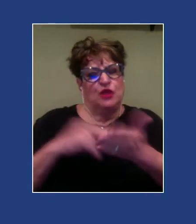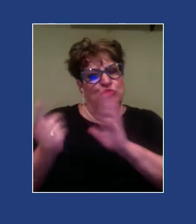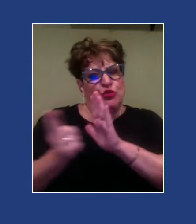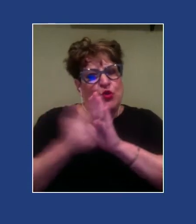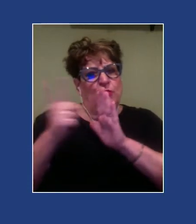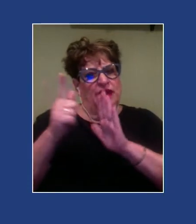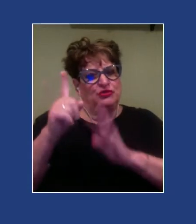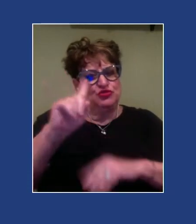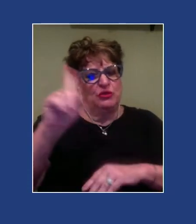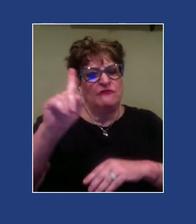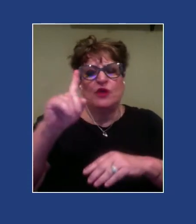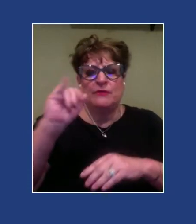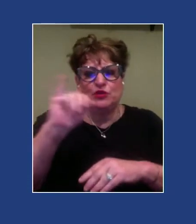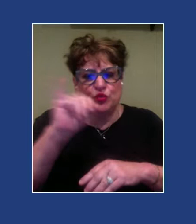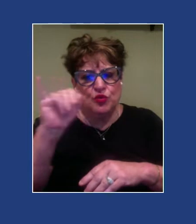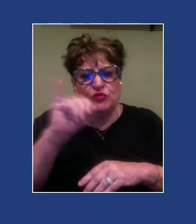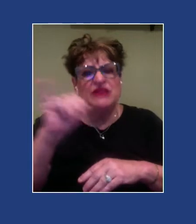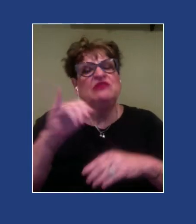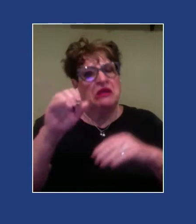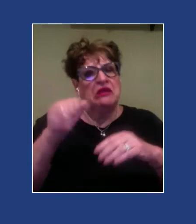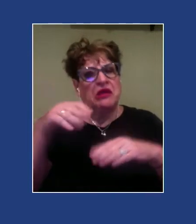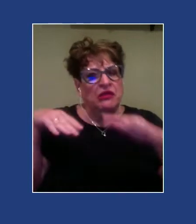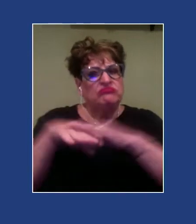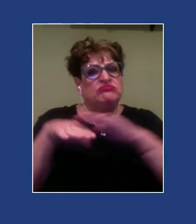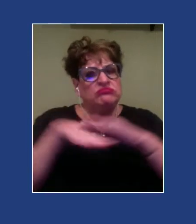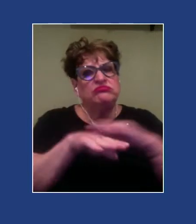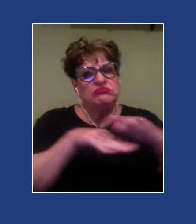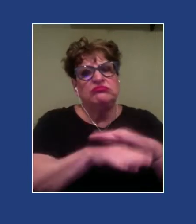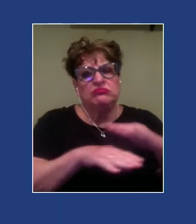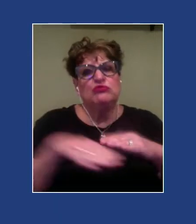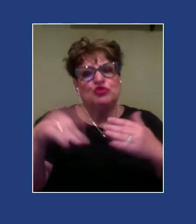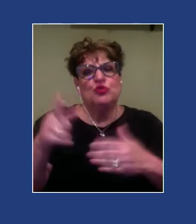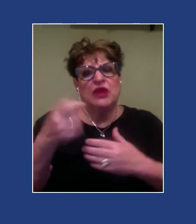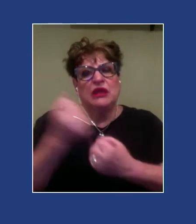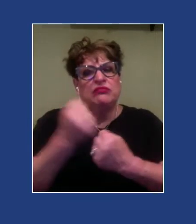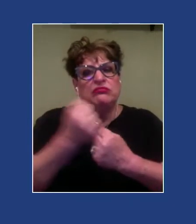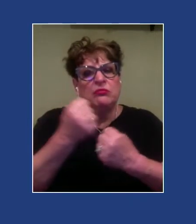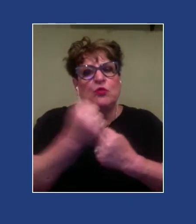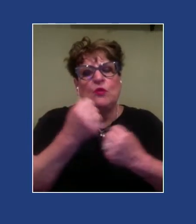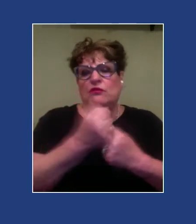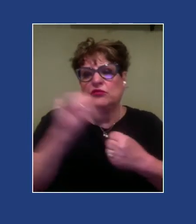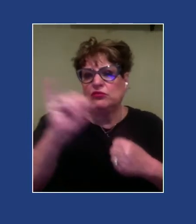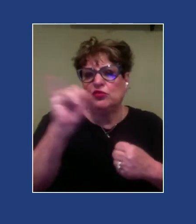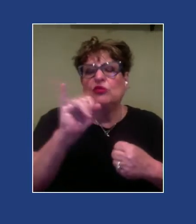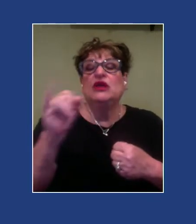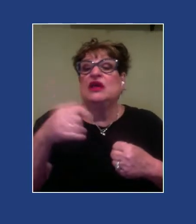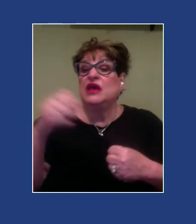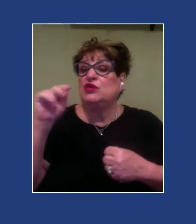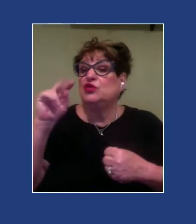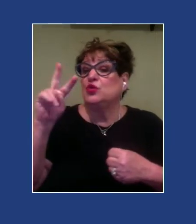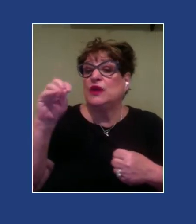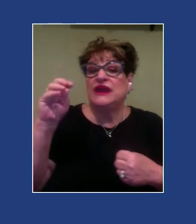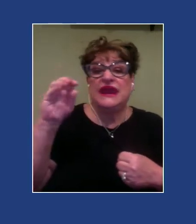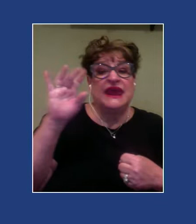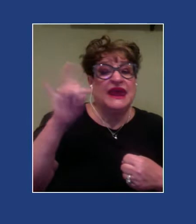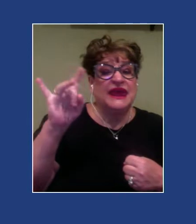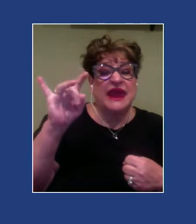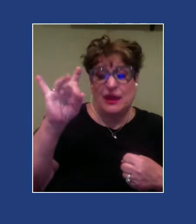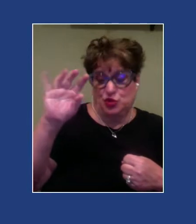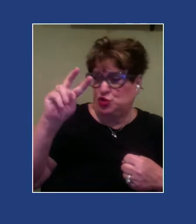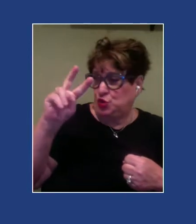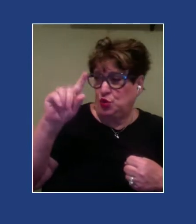insurance coverage for gender-affirming hormone therapy and surgery. The American Medical Association since 2008 had declared